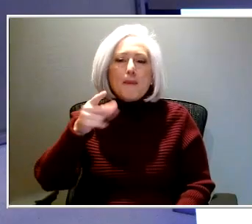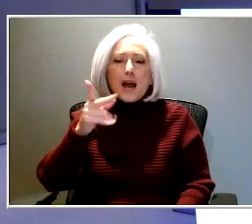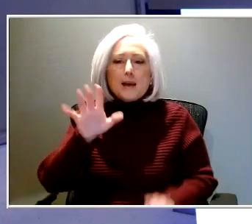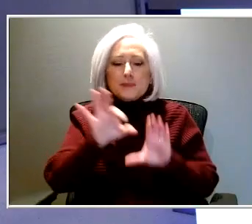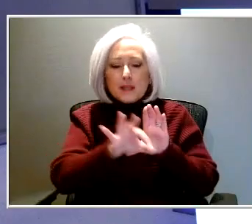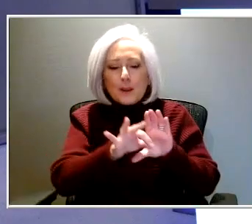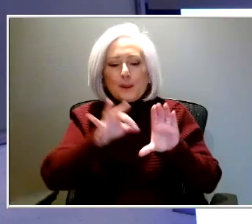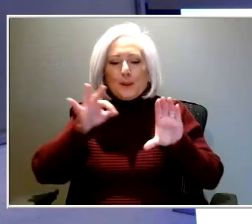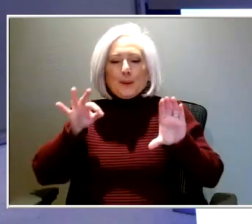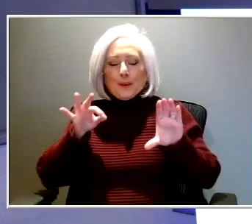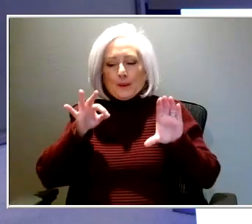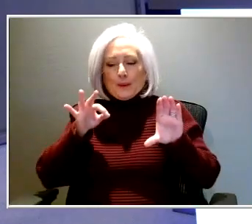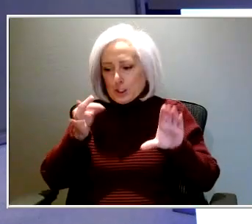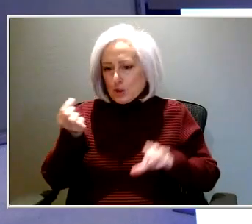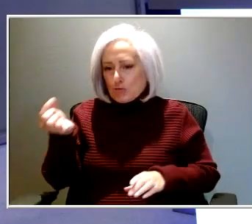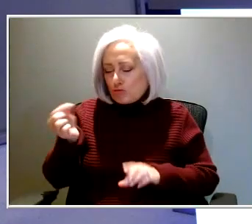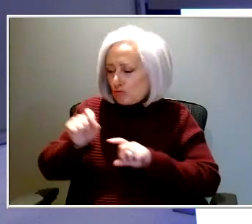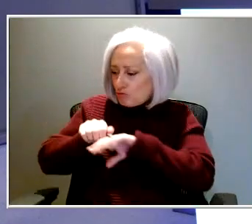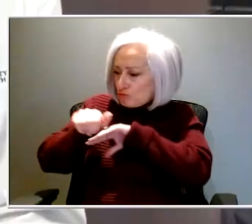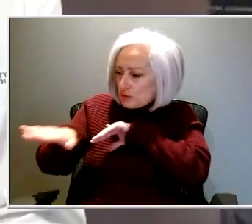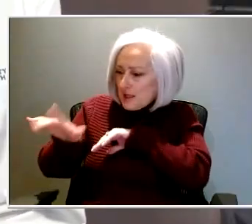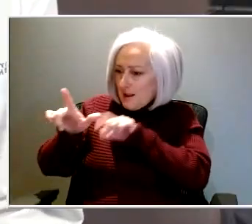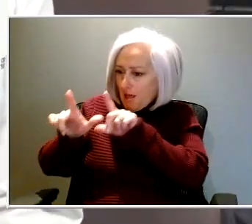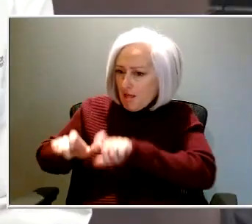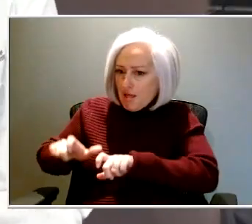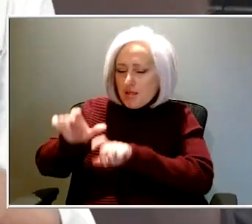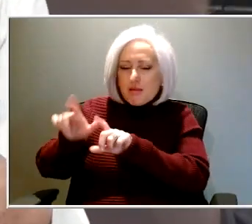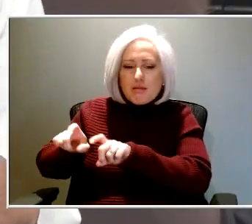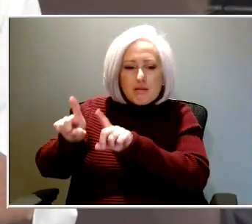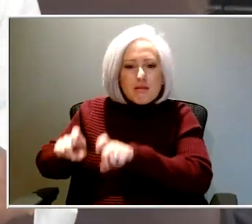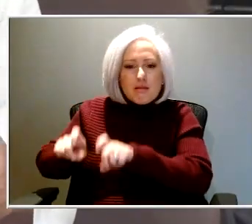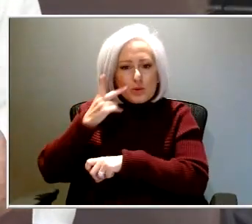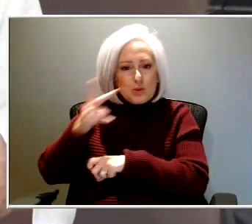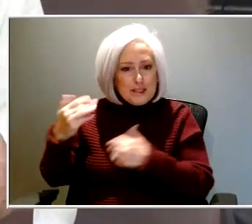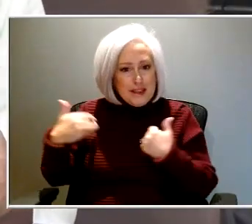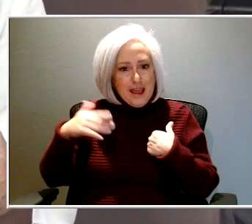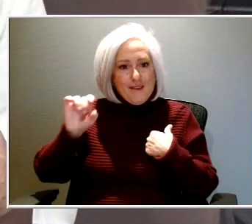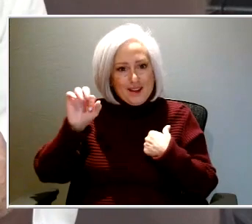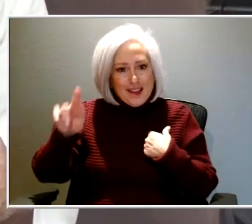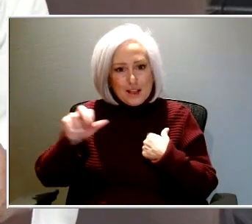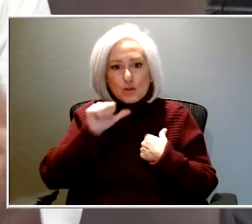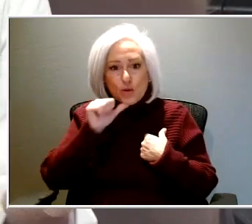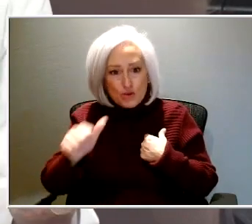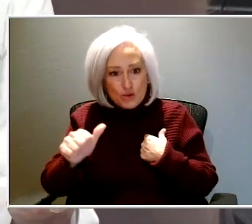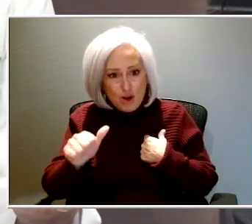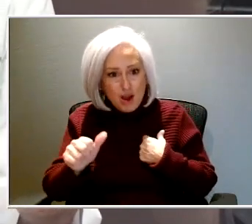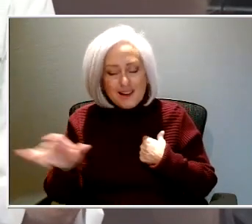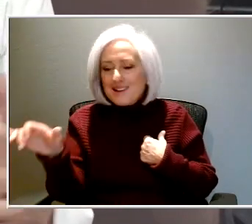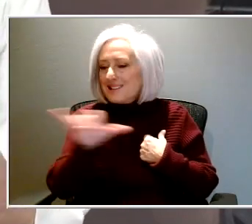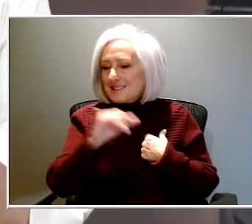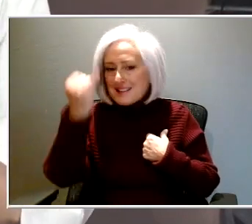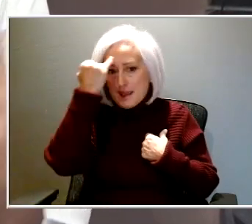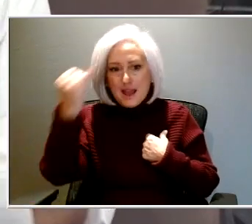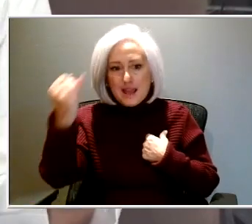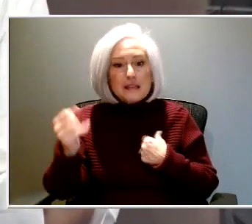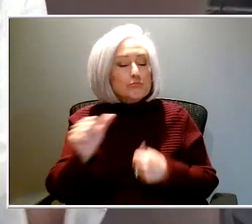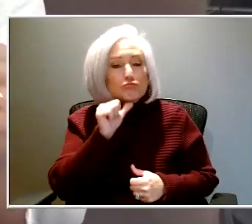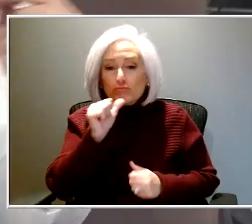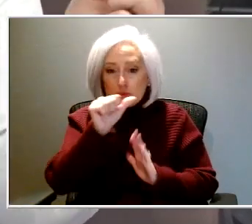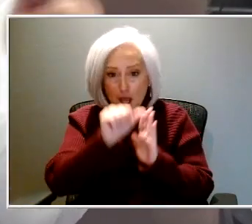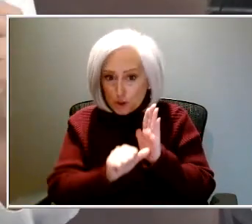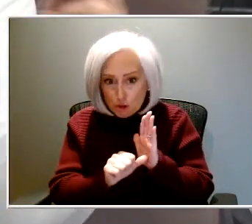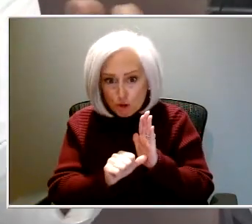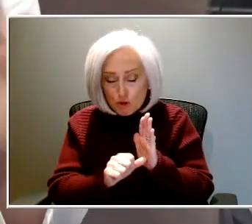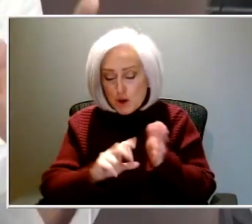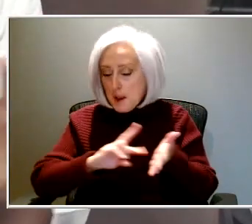the cancer, and brachytherapy is kind of a similar procedure. It is not surgery at all. There's no cutting. I